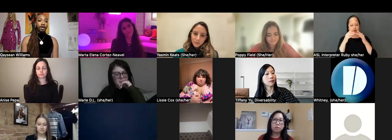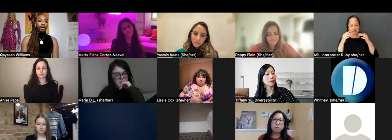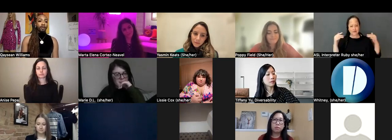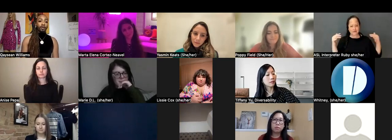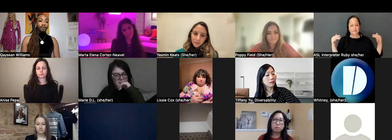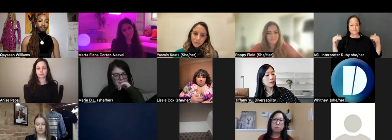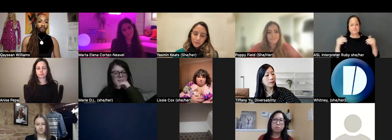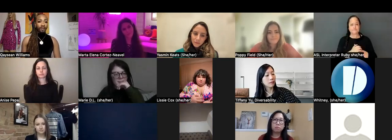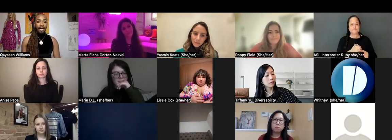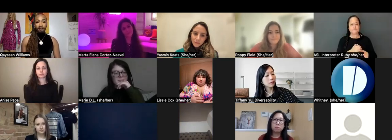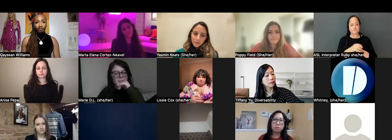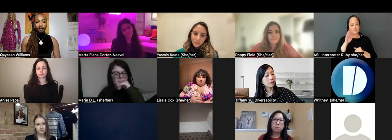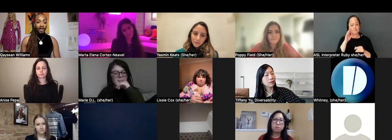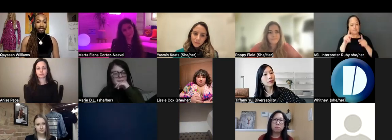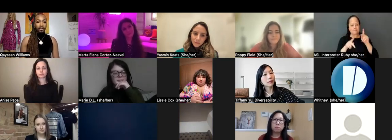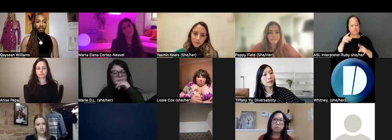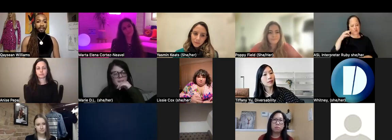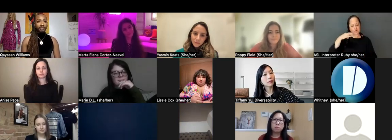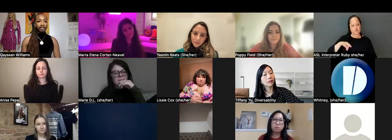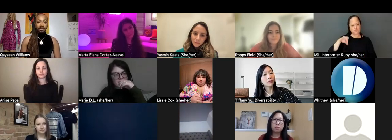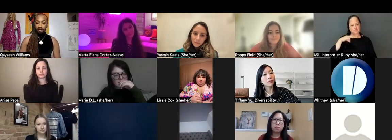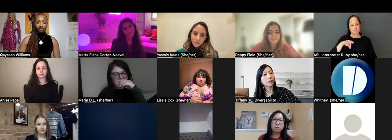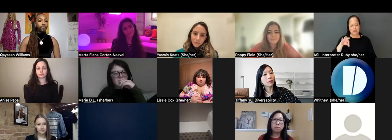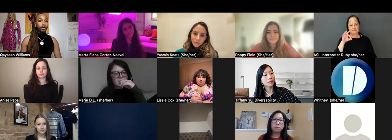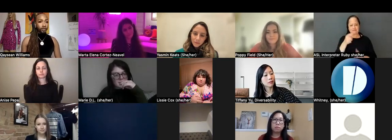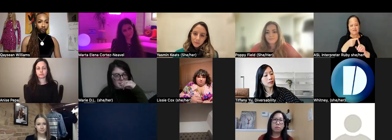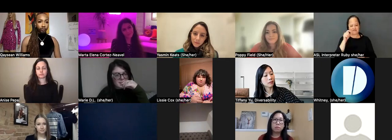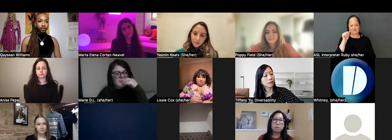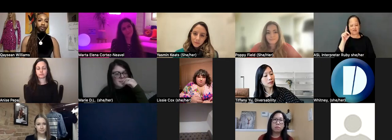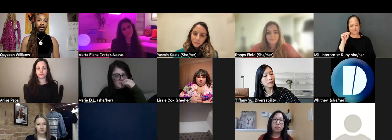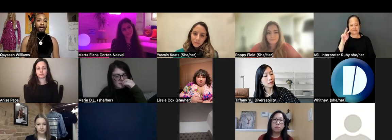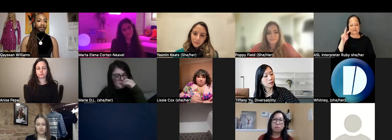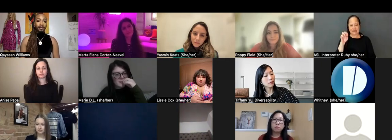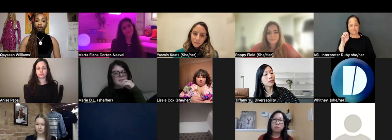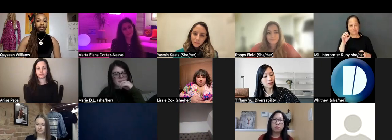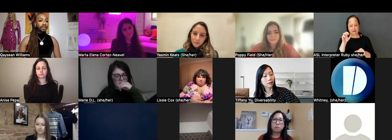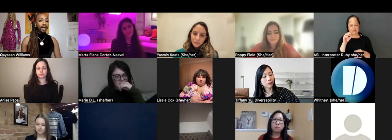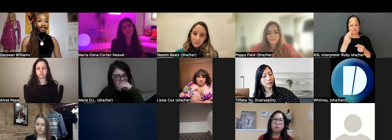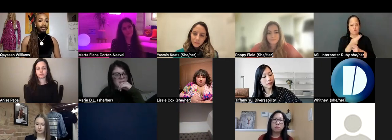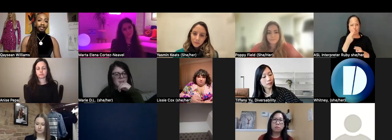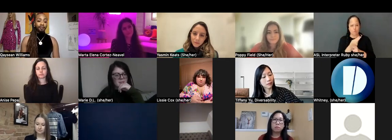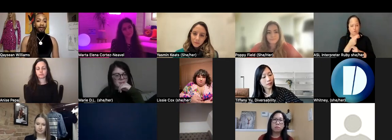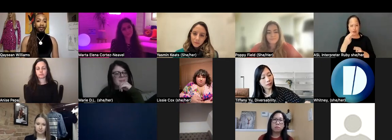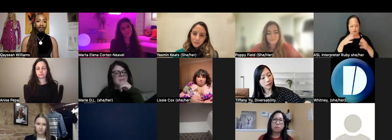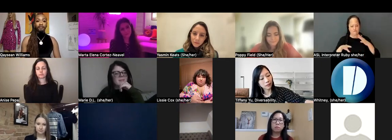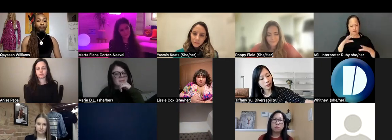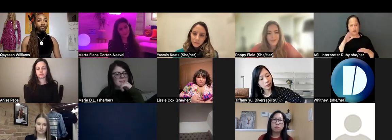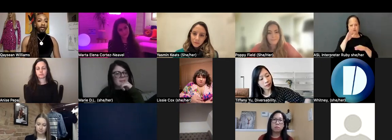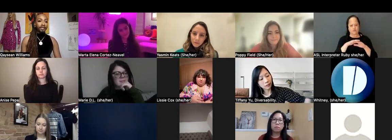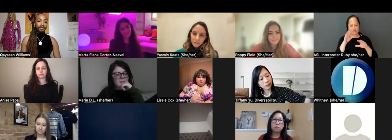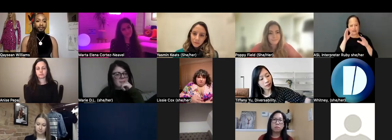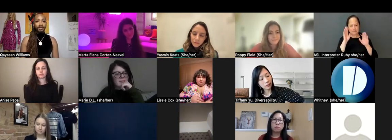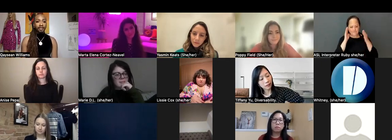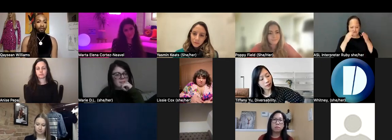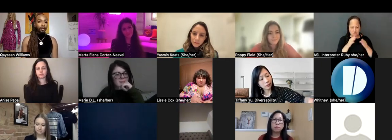who will benefit from adaptive wear fashion in these focus groups, and on the design team, even on the